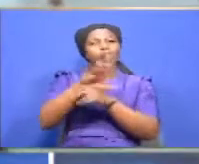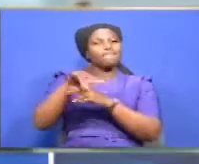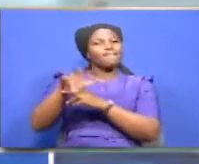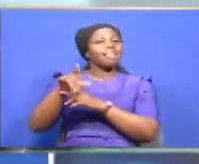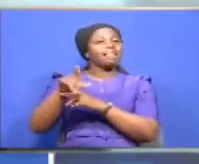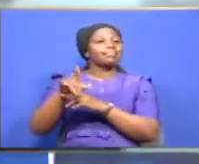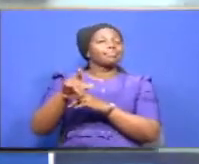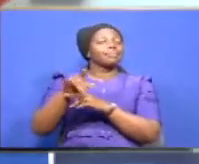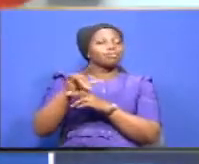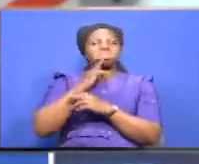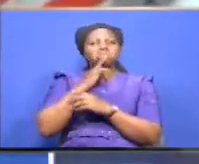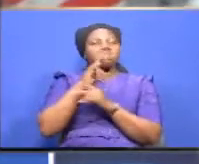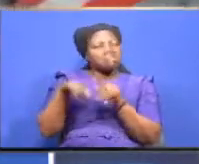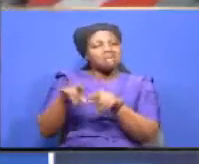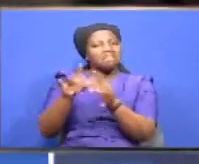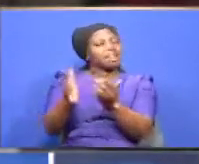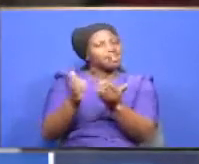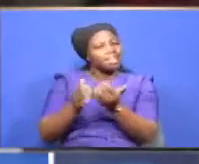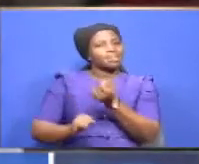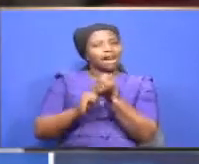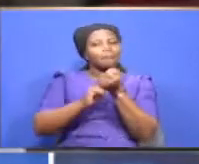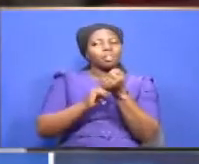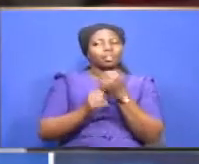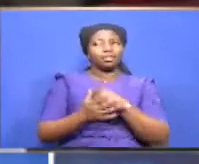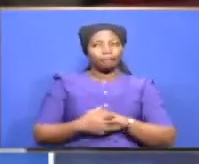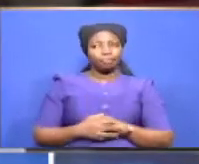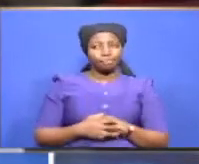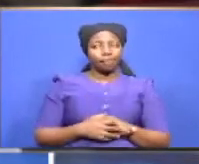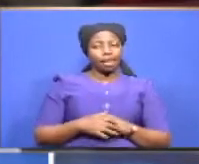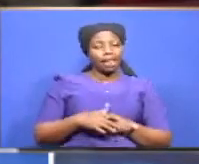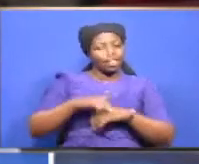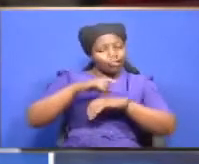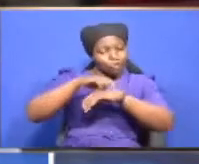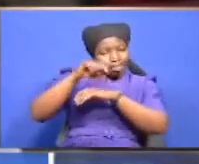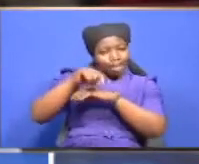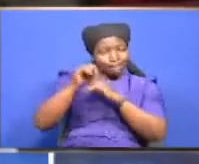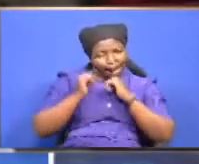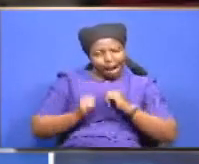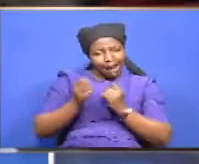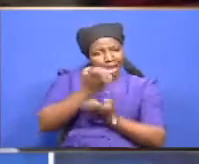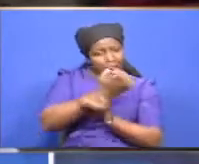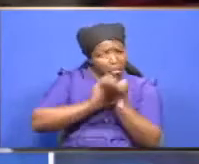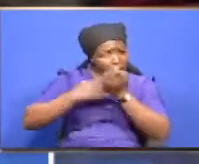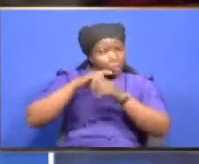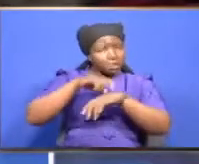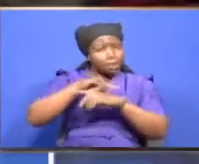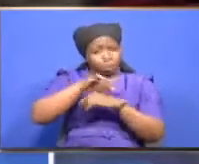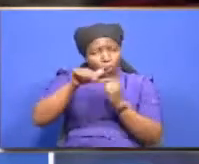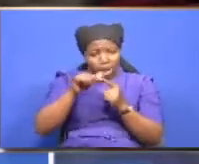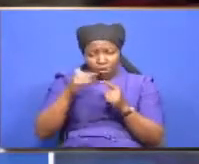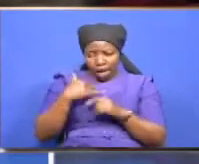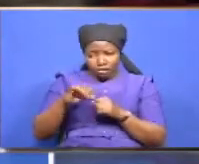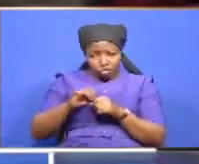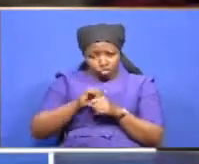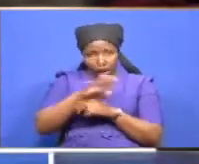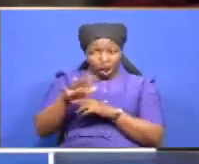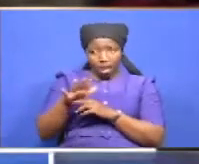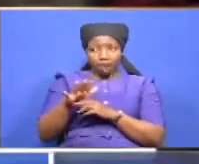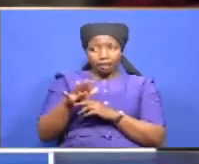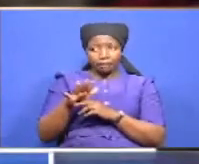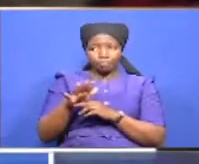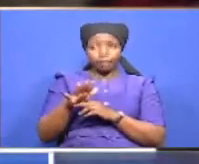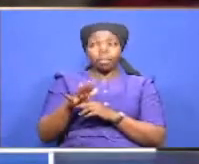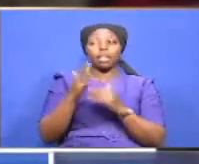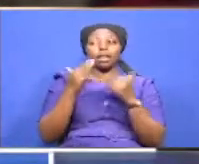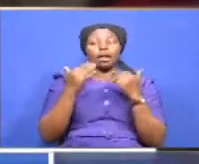basi wanahitaji kusaidiwa. These very hard economic times where we have COVID-19, where we